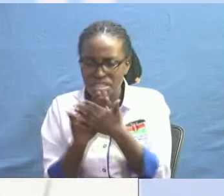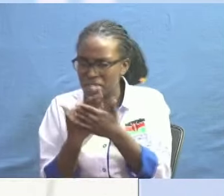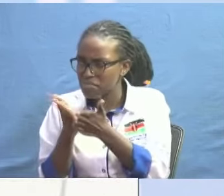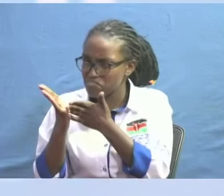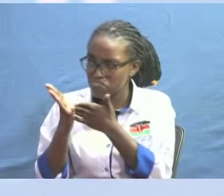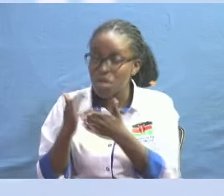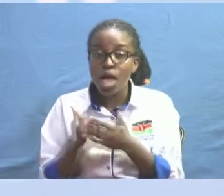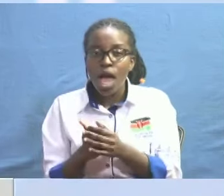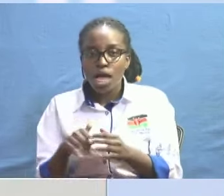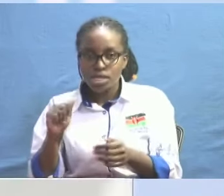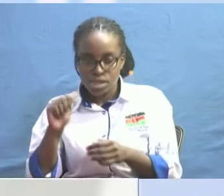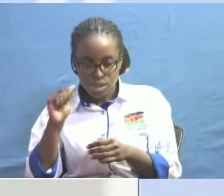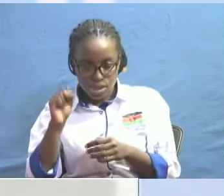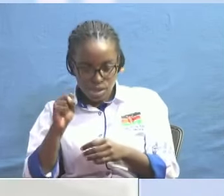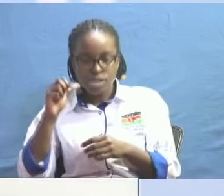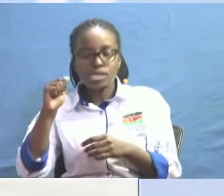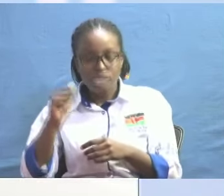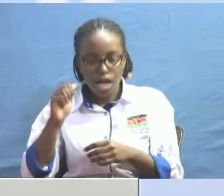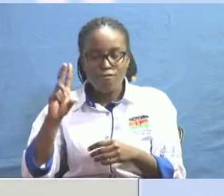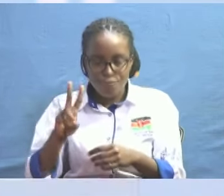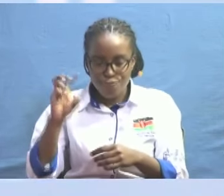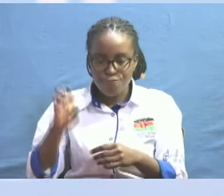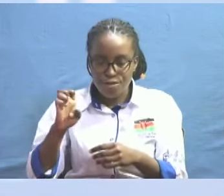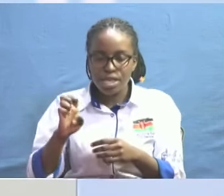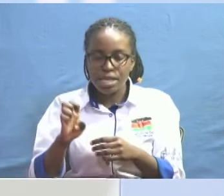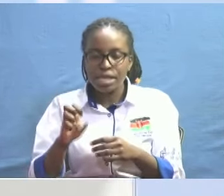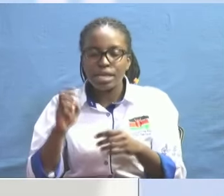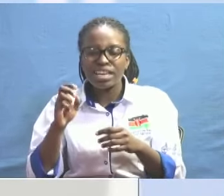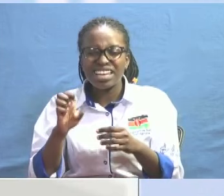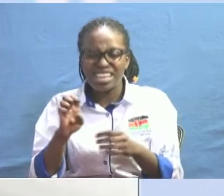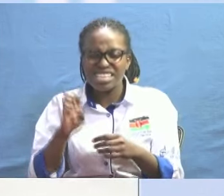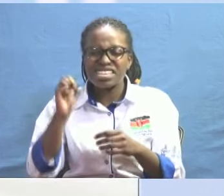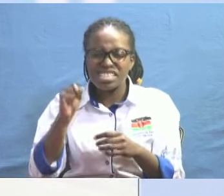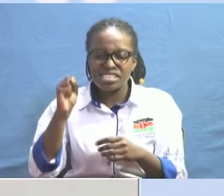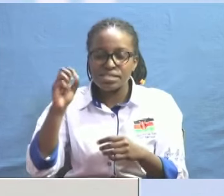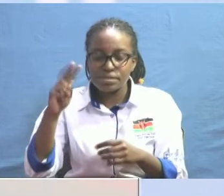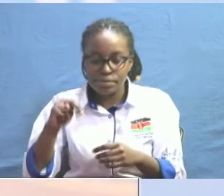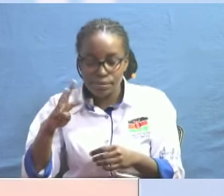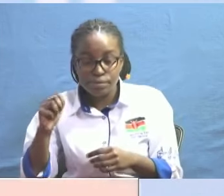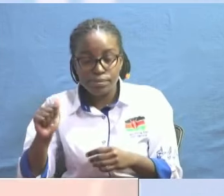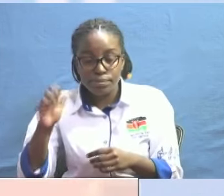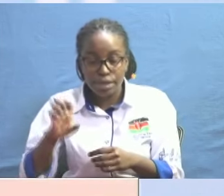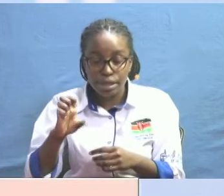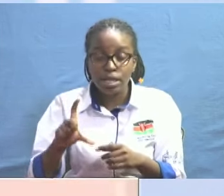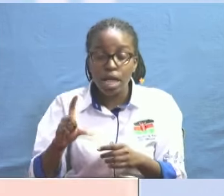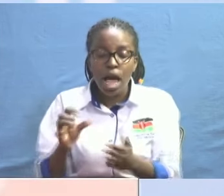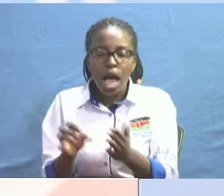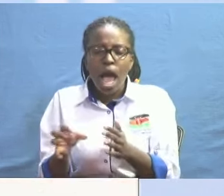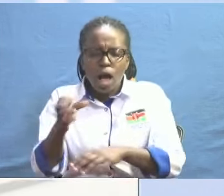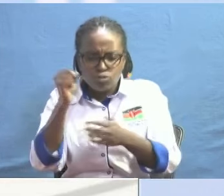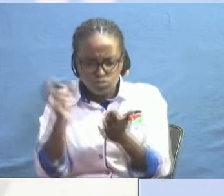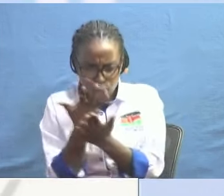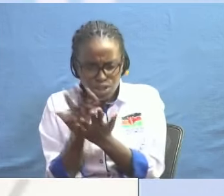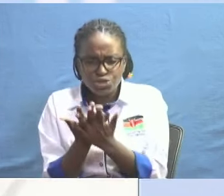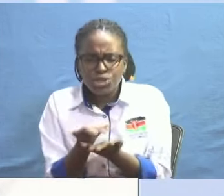and head of survey in Kericho County, Mr. Ismail Kipngeno Koske, has been arrested by the Ethics and